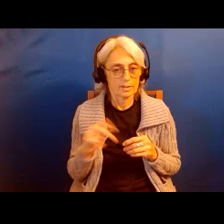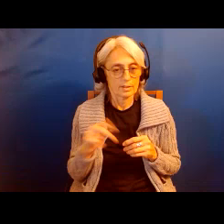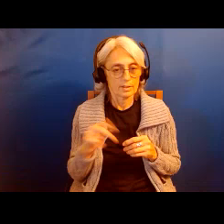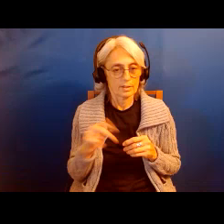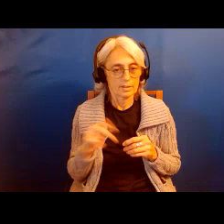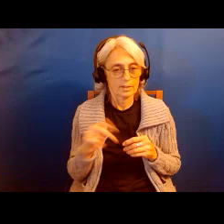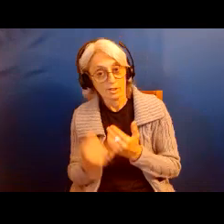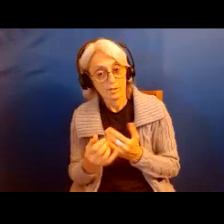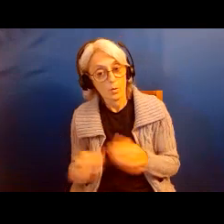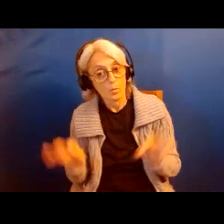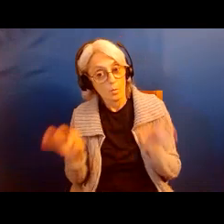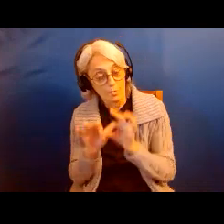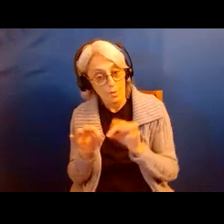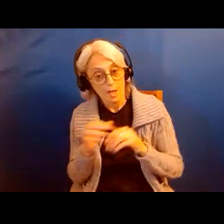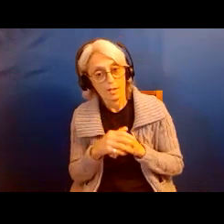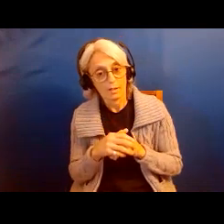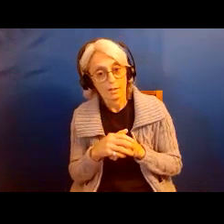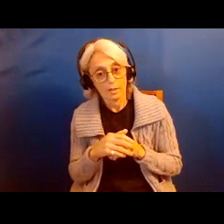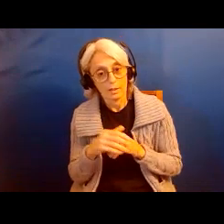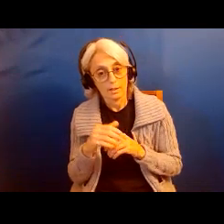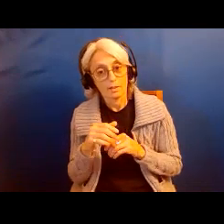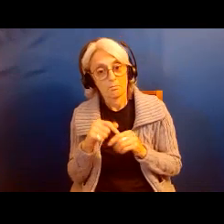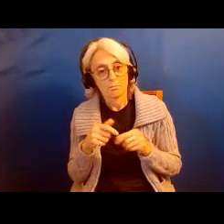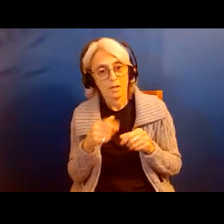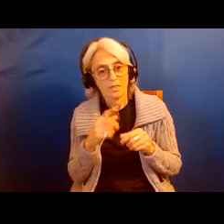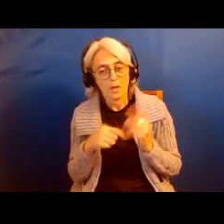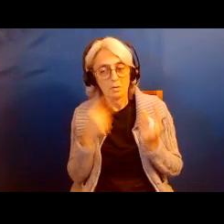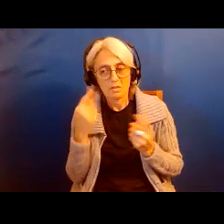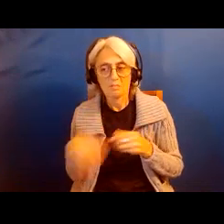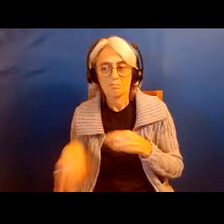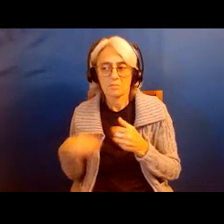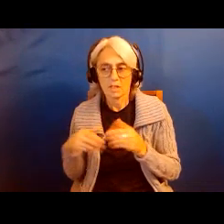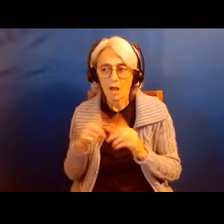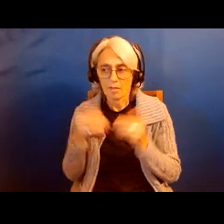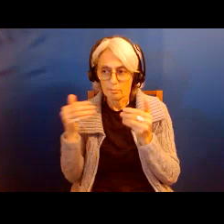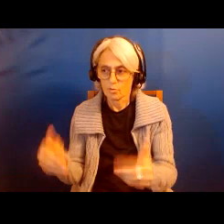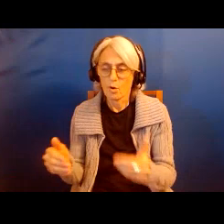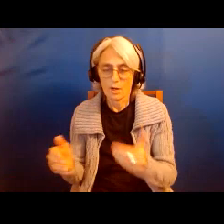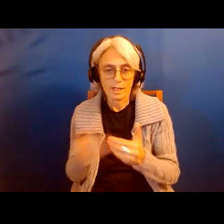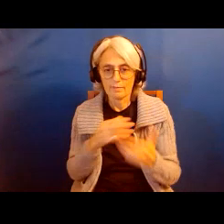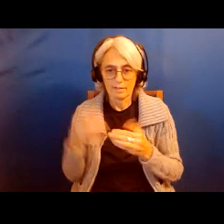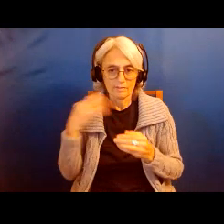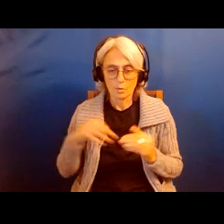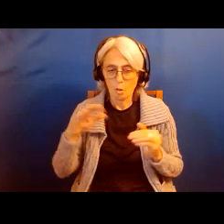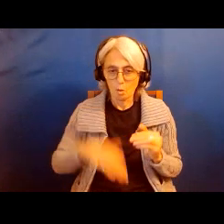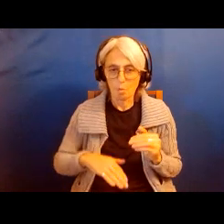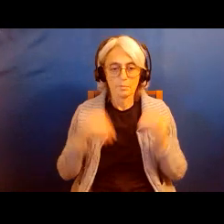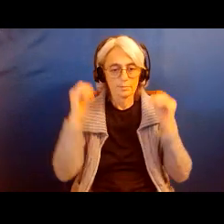make the cut to proceed. Next slide, please.